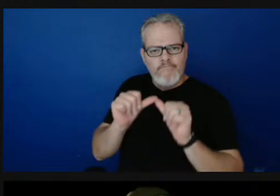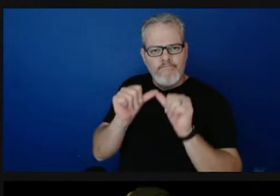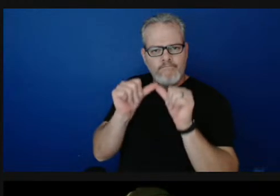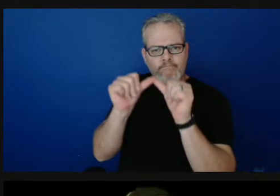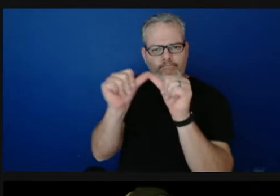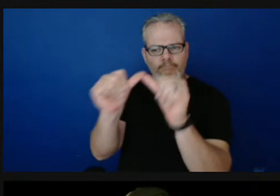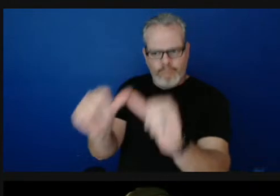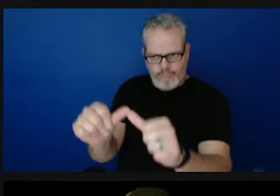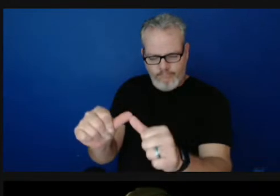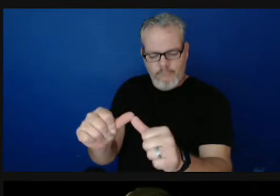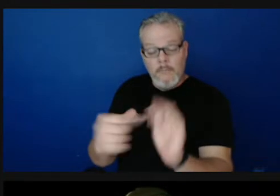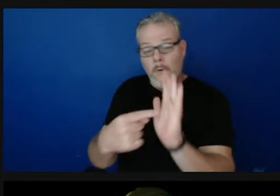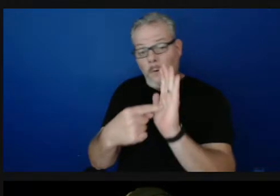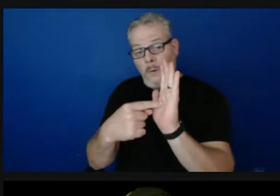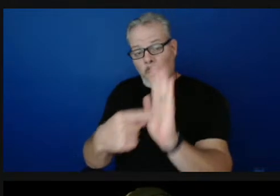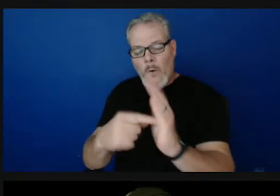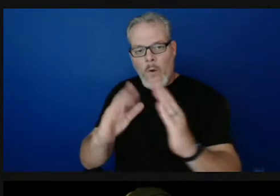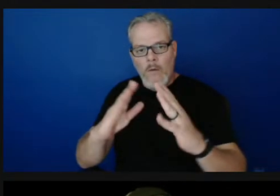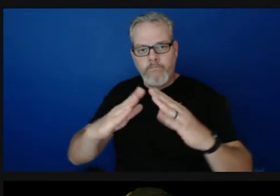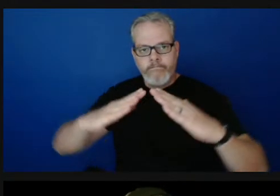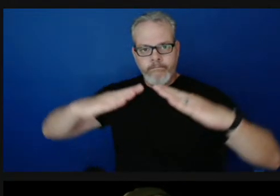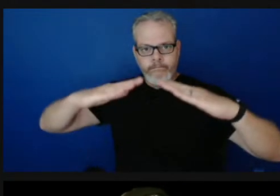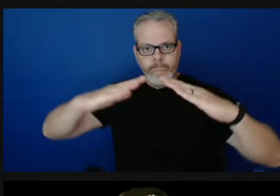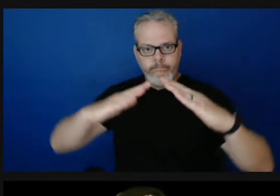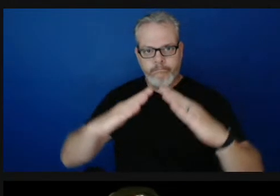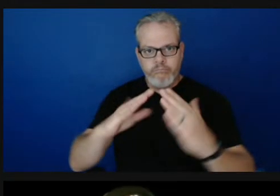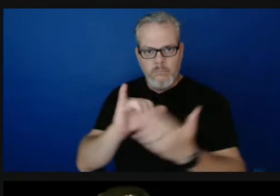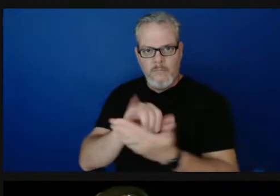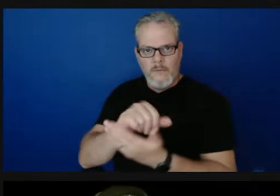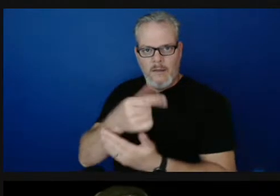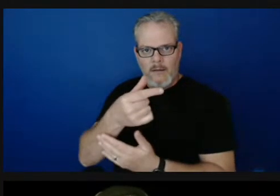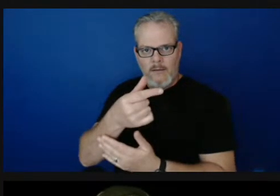that up for you guys here. Well,